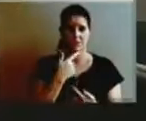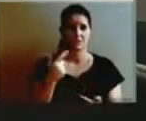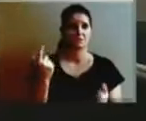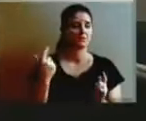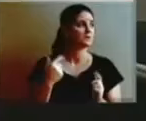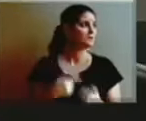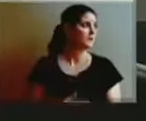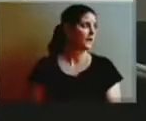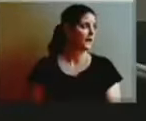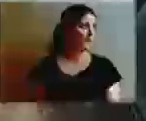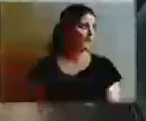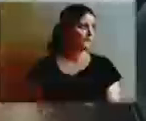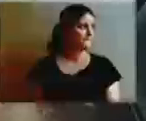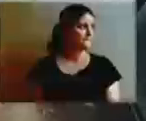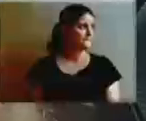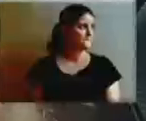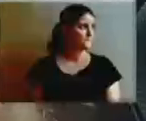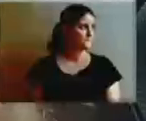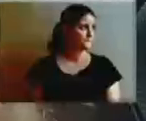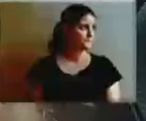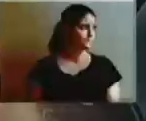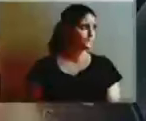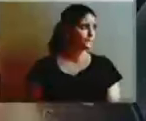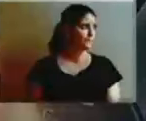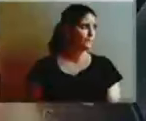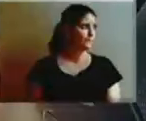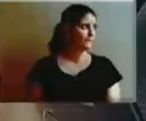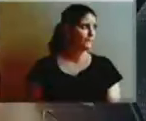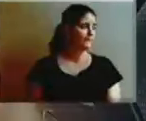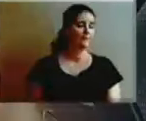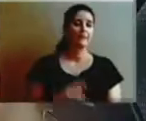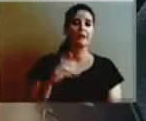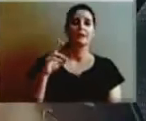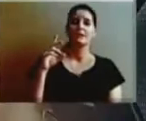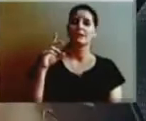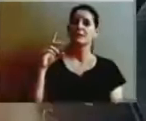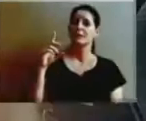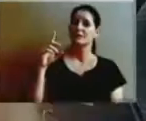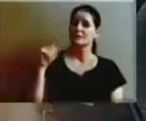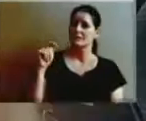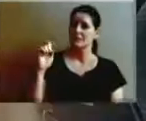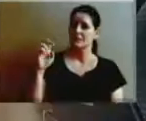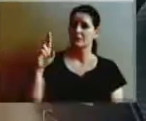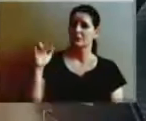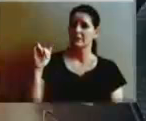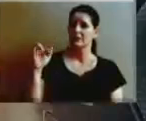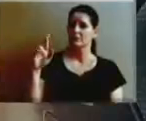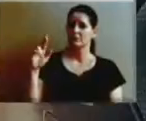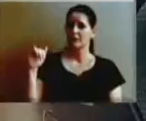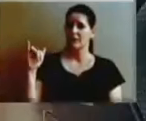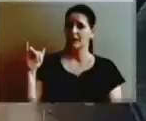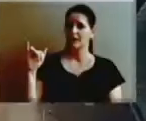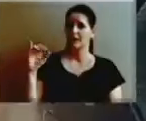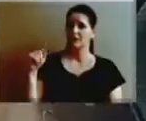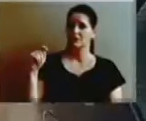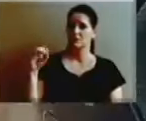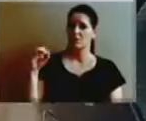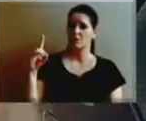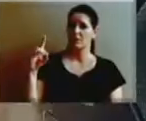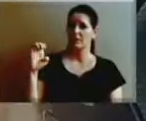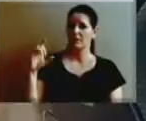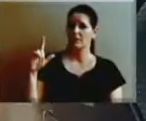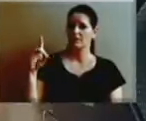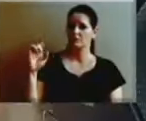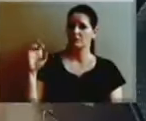waiting. Ms. Duncan, the people through Terry Ray and Todd Elder under and Teresa Whitlow